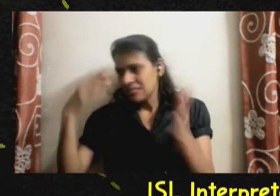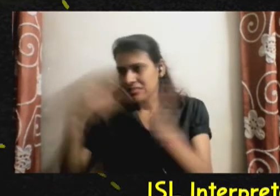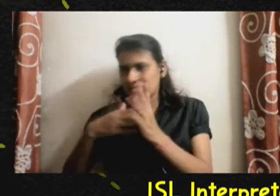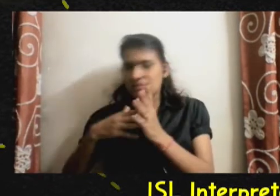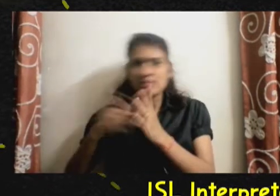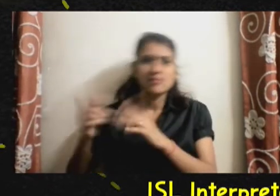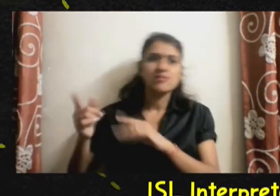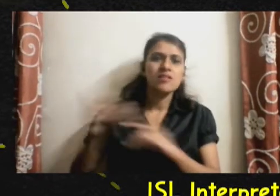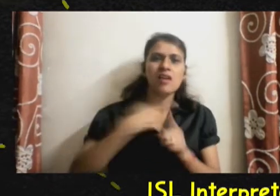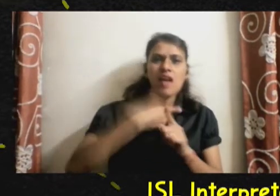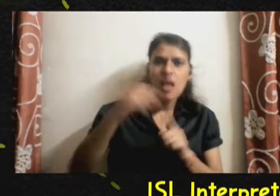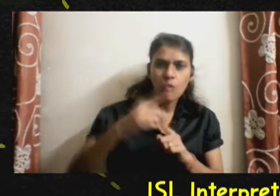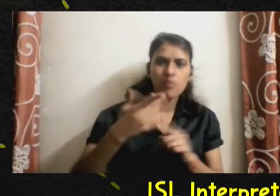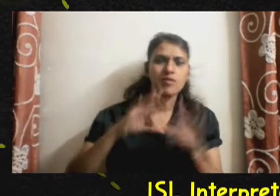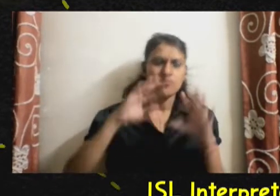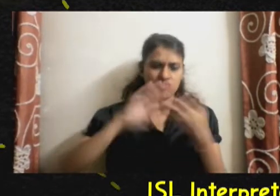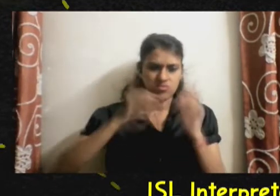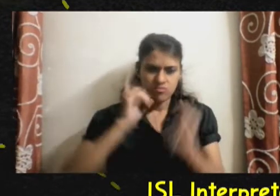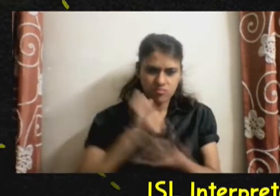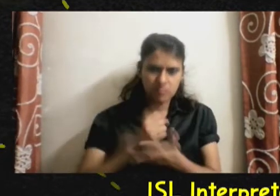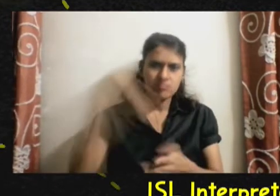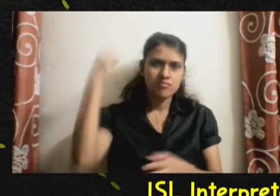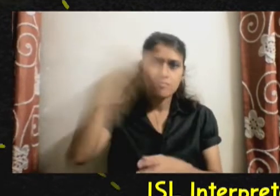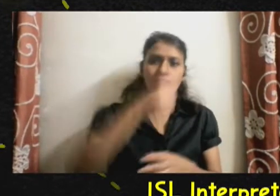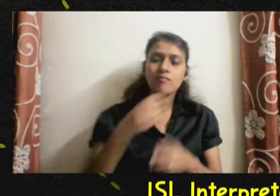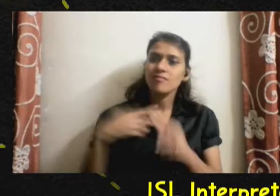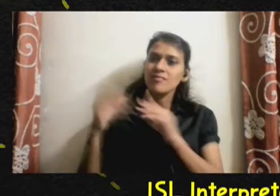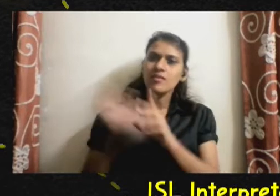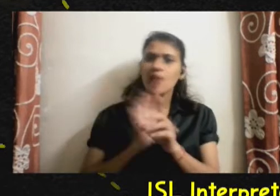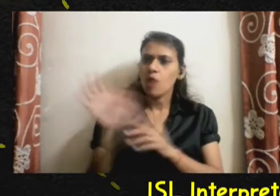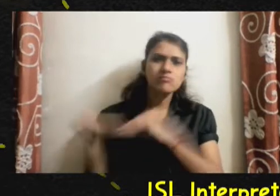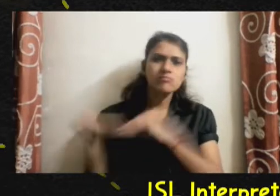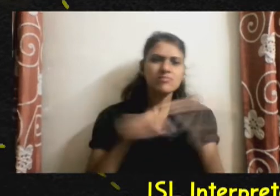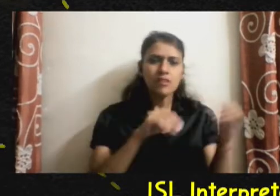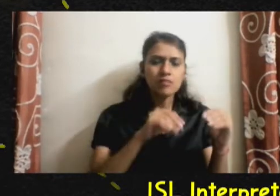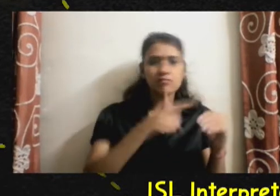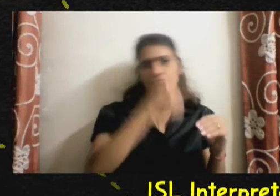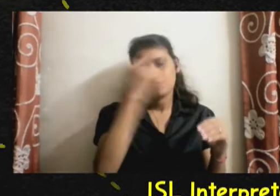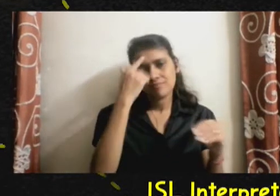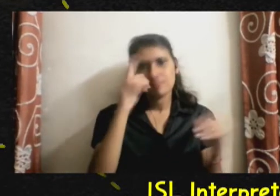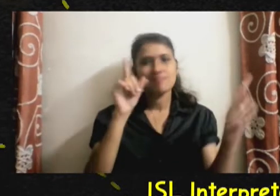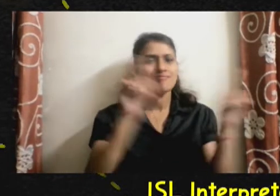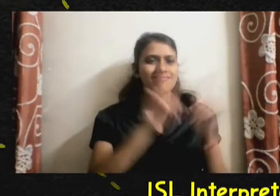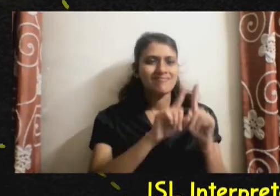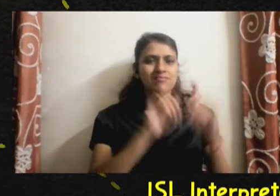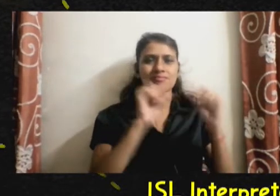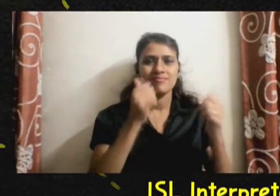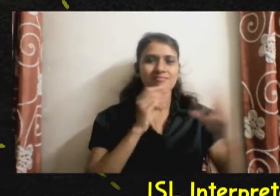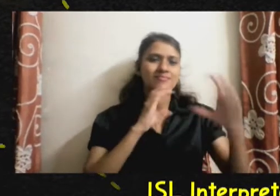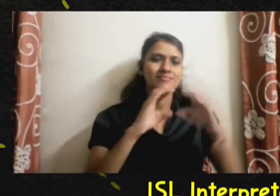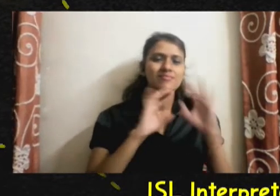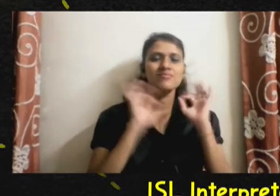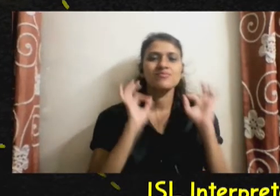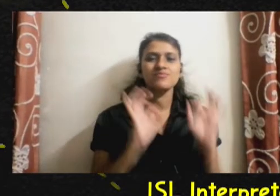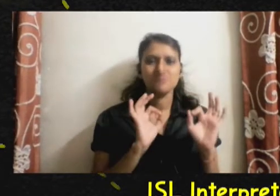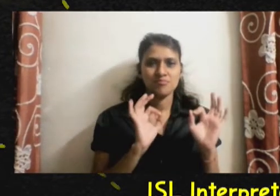order to facilitate his pleasure journey. And for a lot of us, we understand that. You've gotten to a place